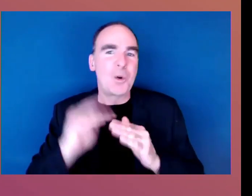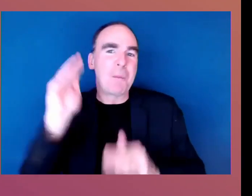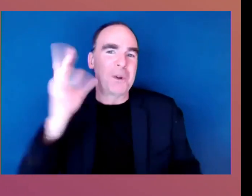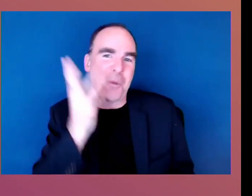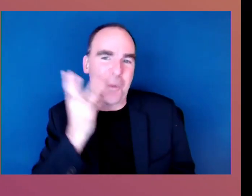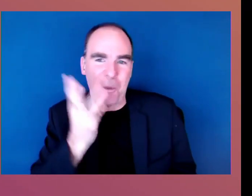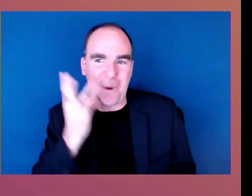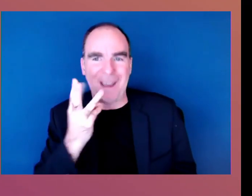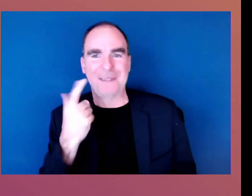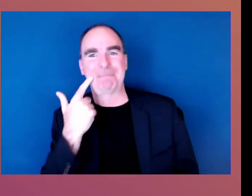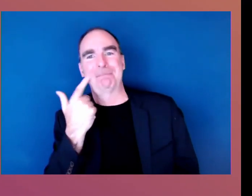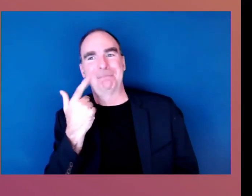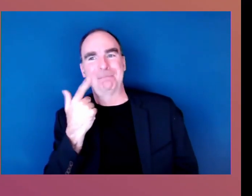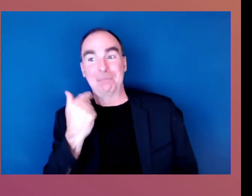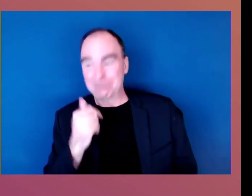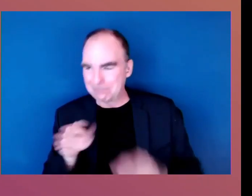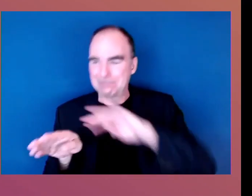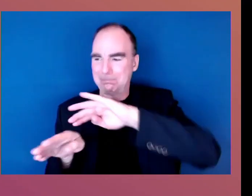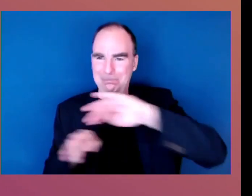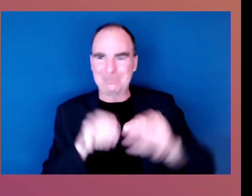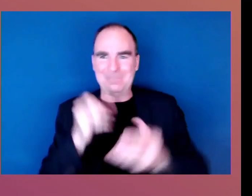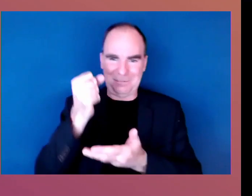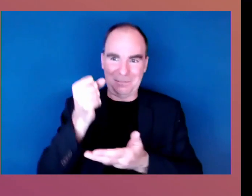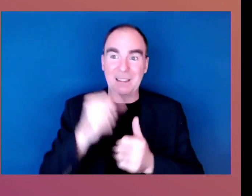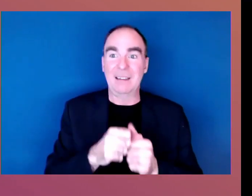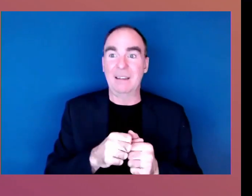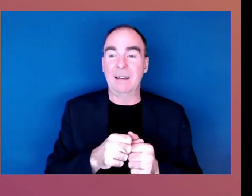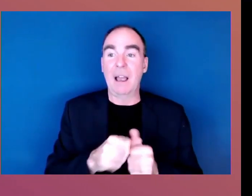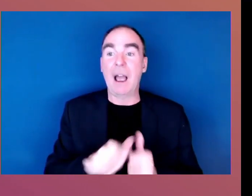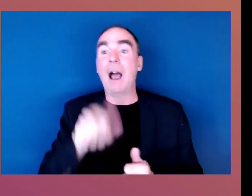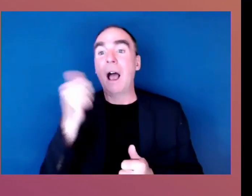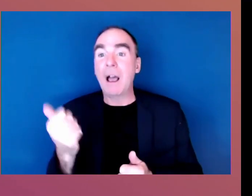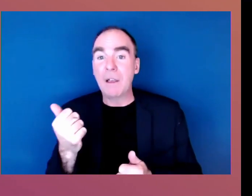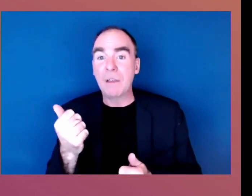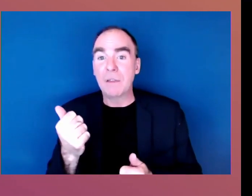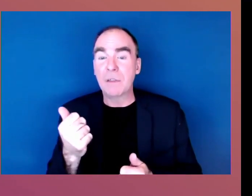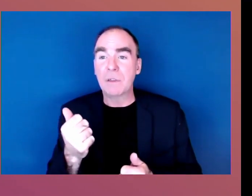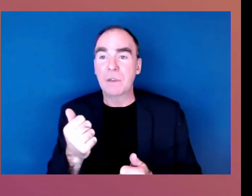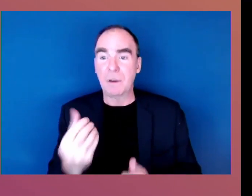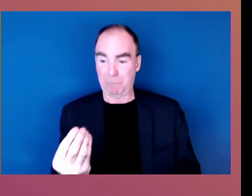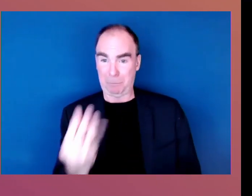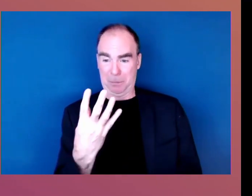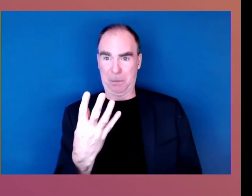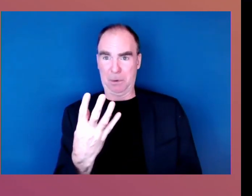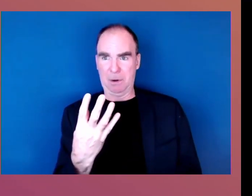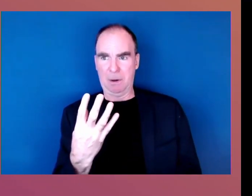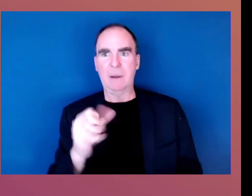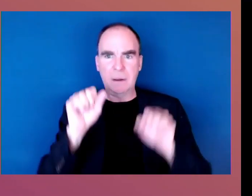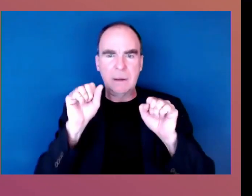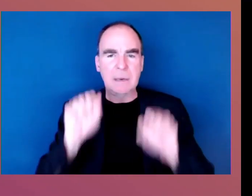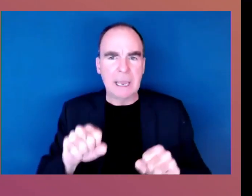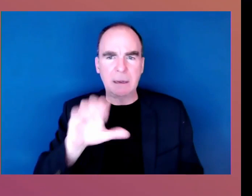small device with a display. But with the app, I can easily find out the CO2